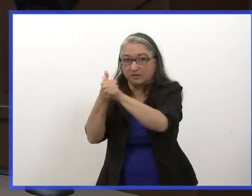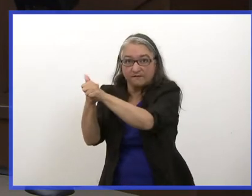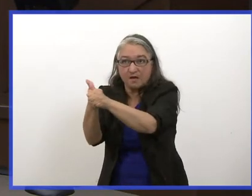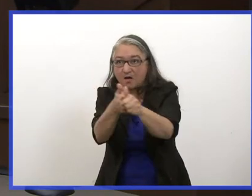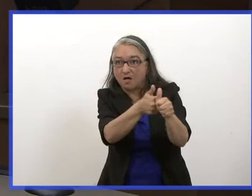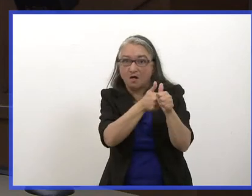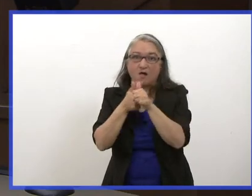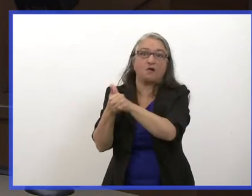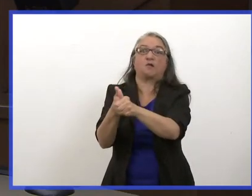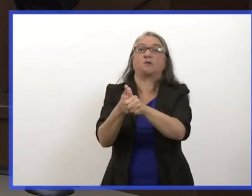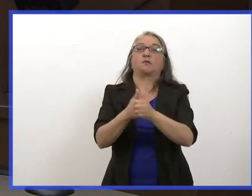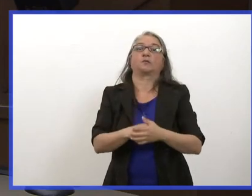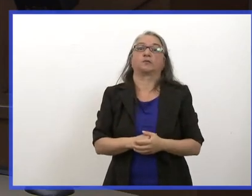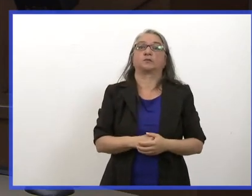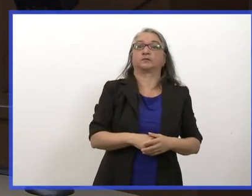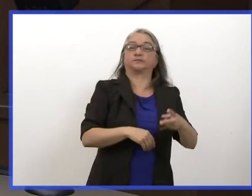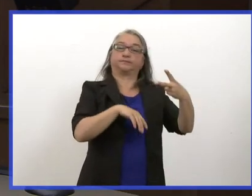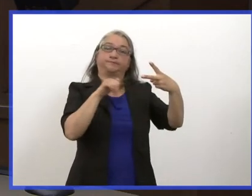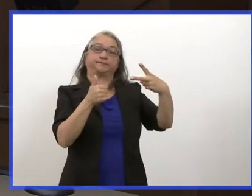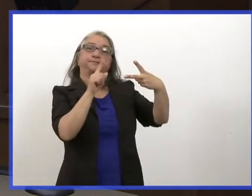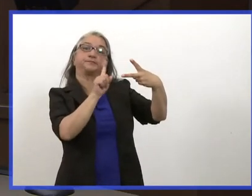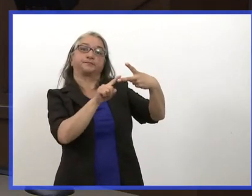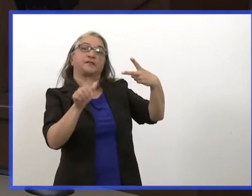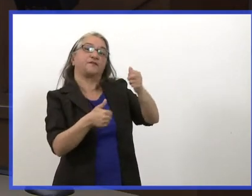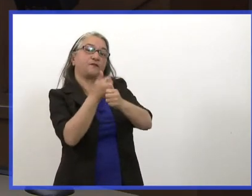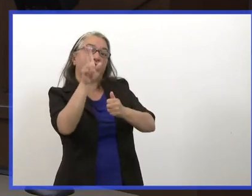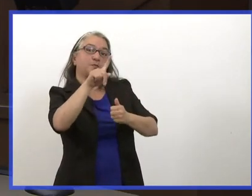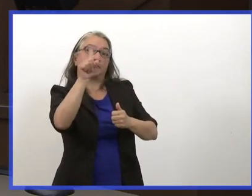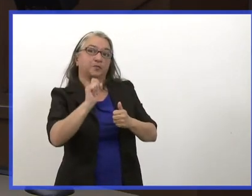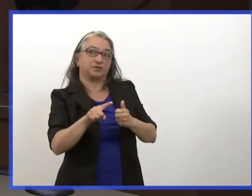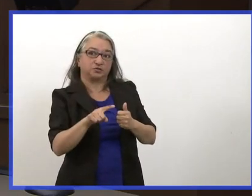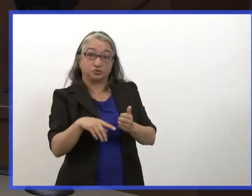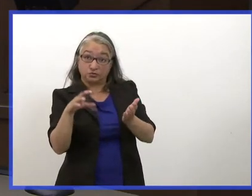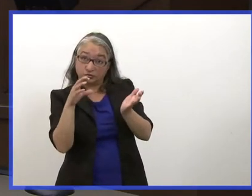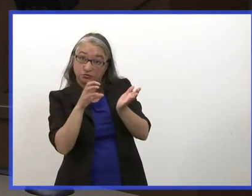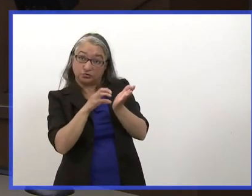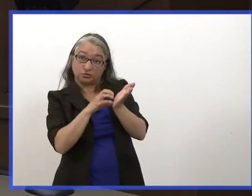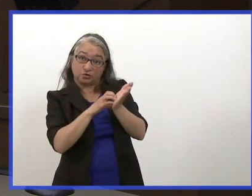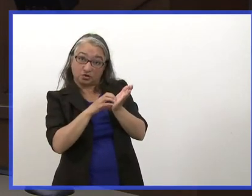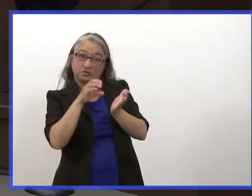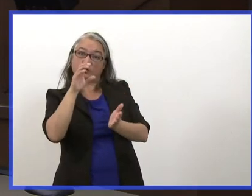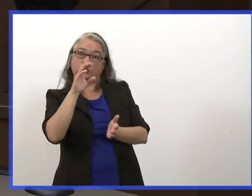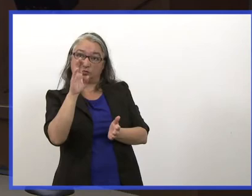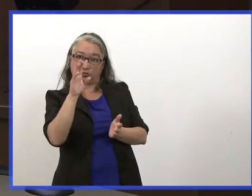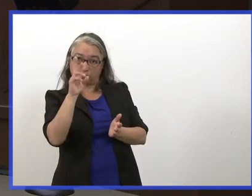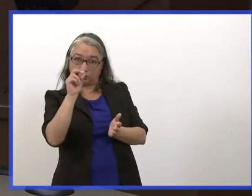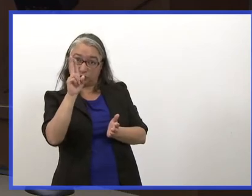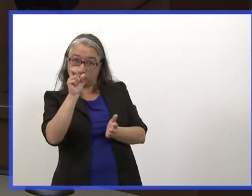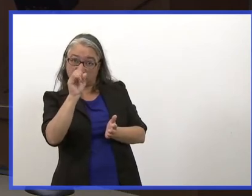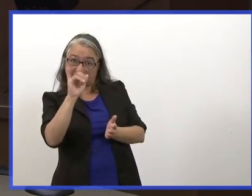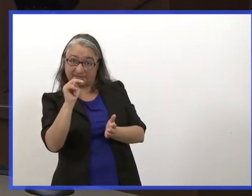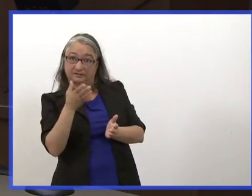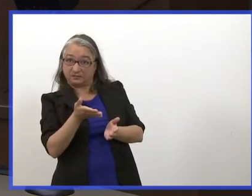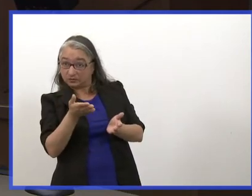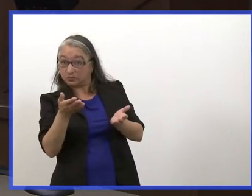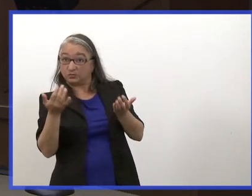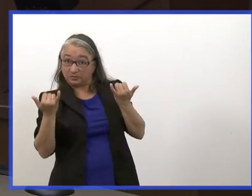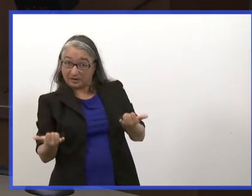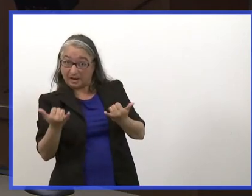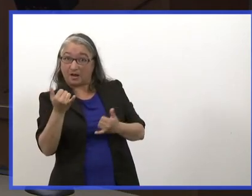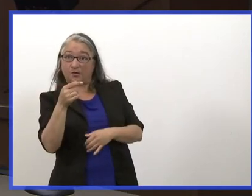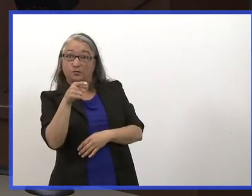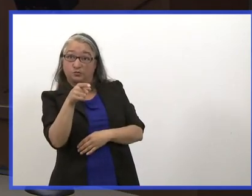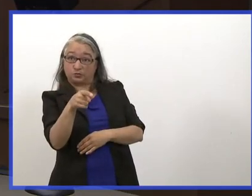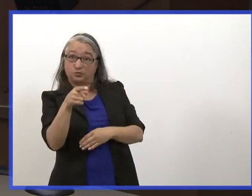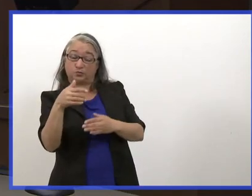My follow-up questions for Dr. Roussin. You now have the power to close certain businesses if you see outbreaks